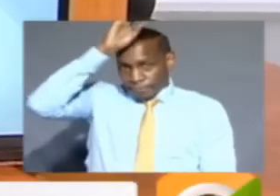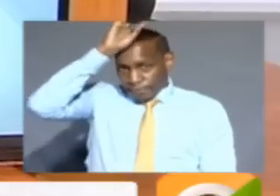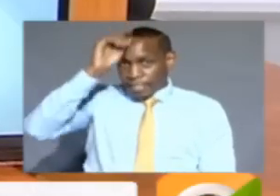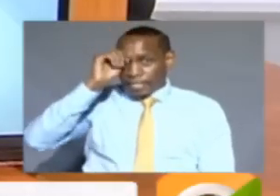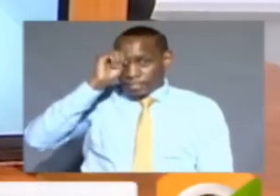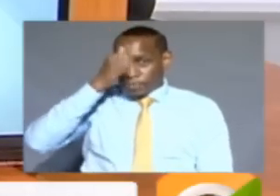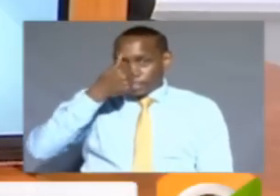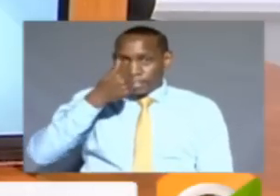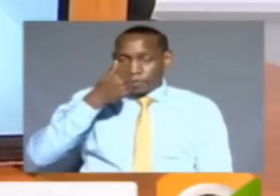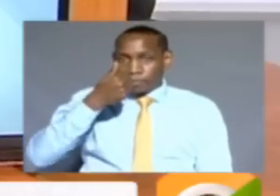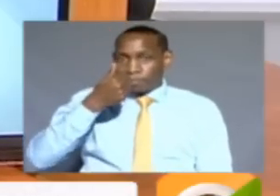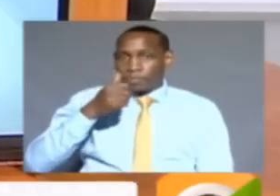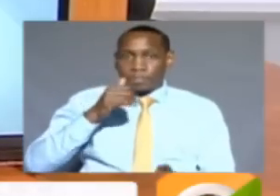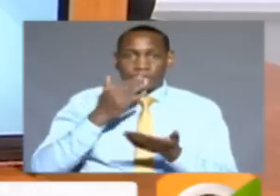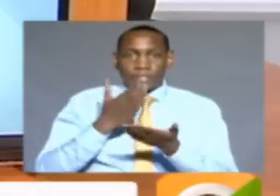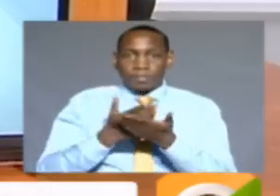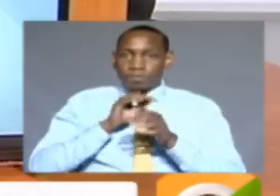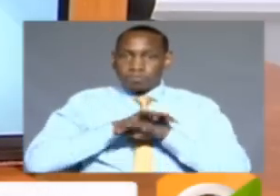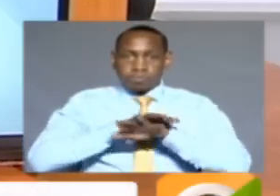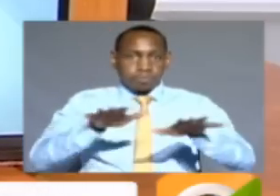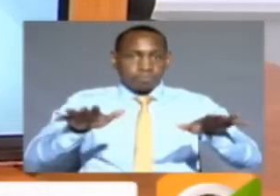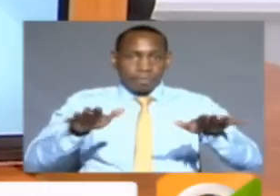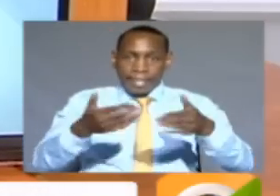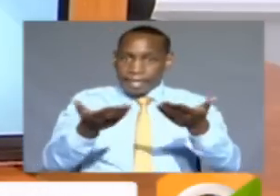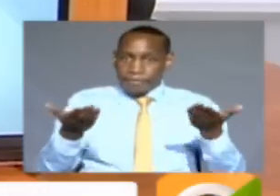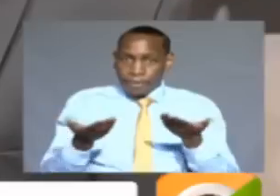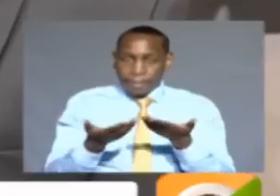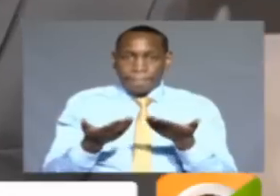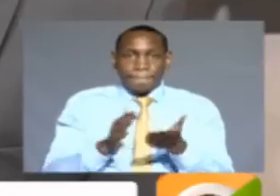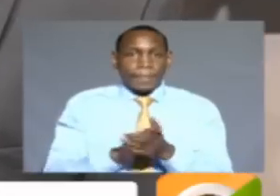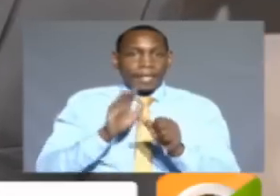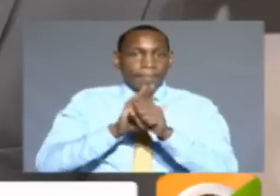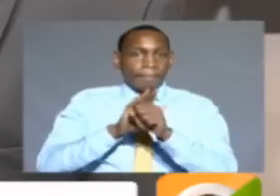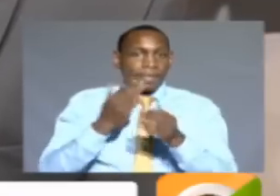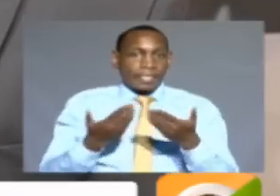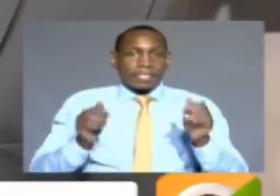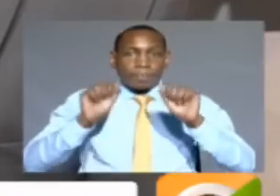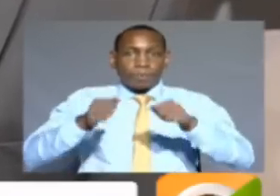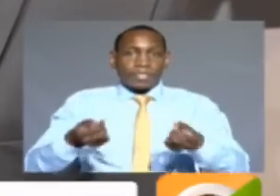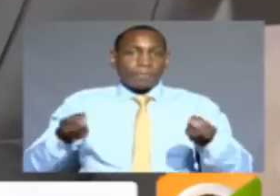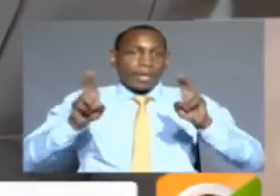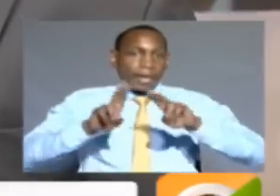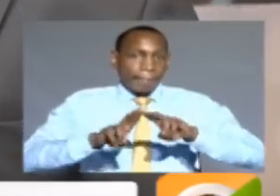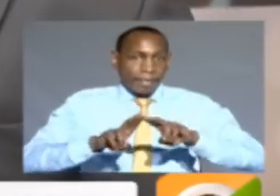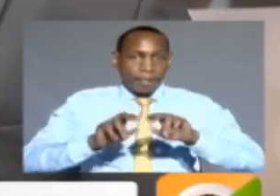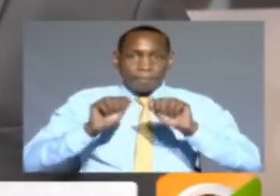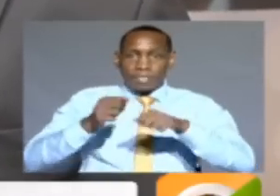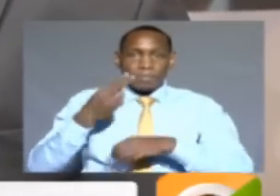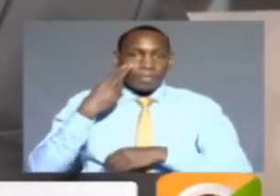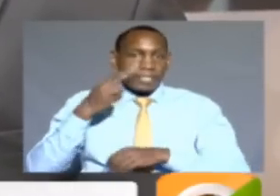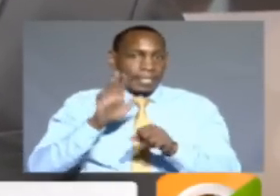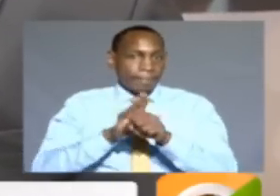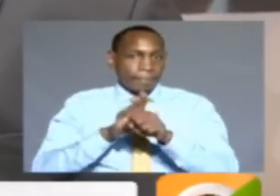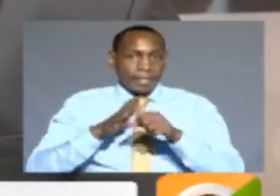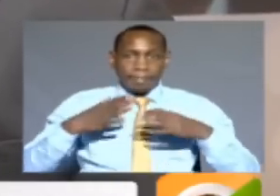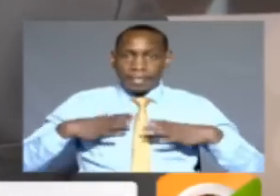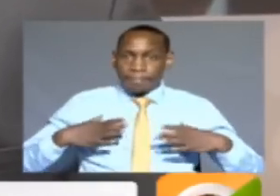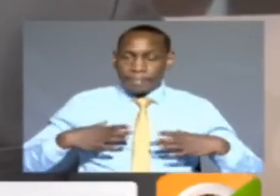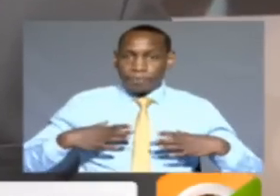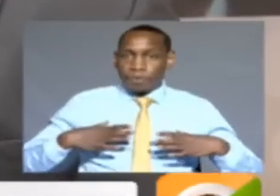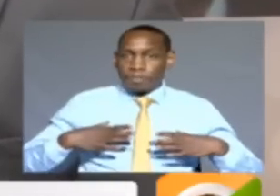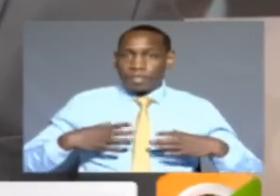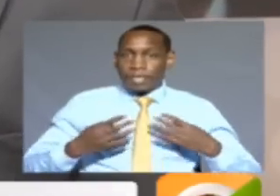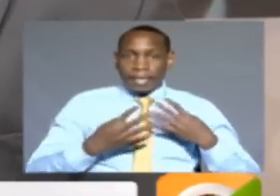unfortunately, fortunately, is spread across. Thank you. So a lot of these things are going to happen. You will see quite a number of people